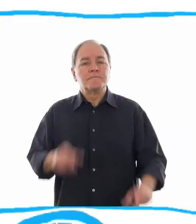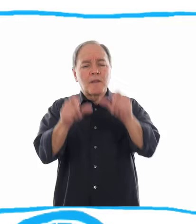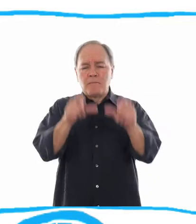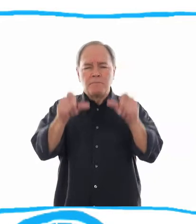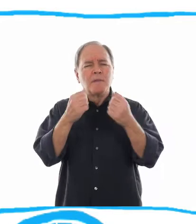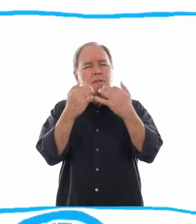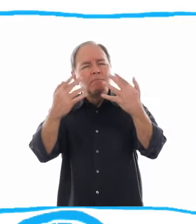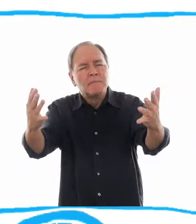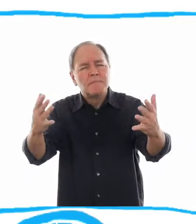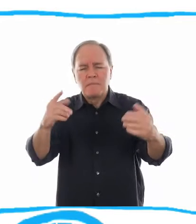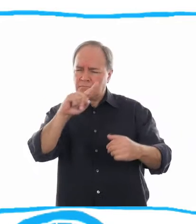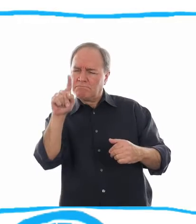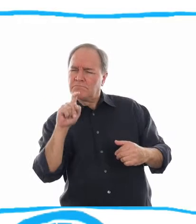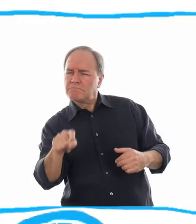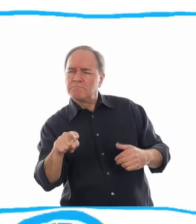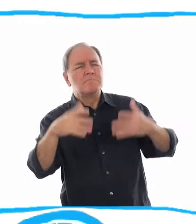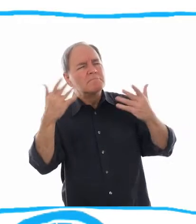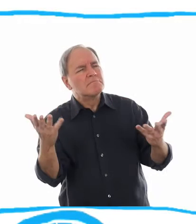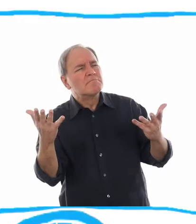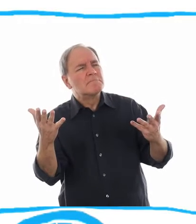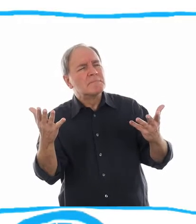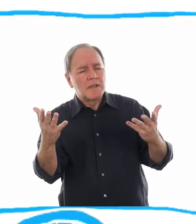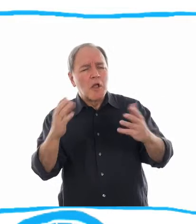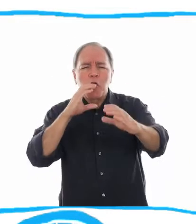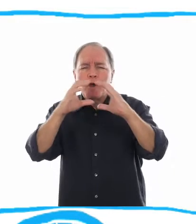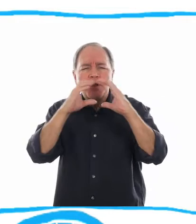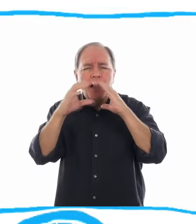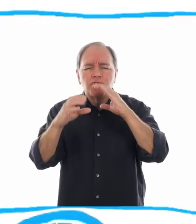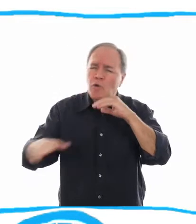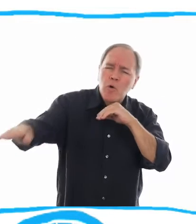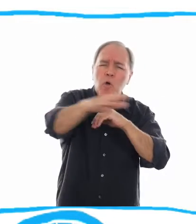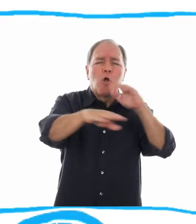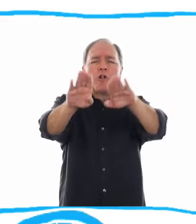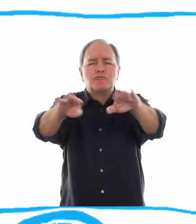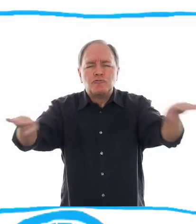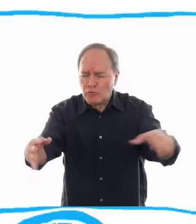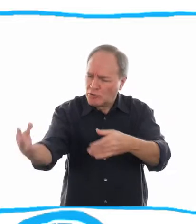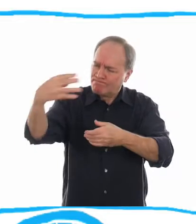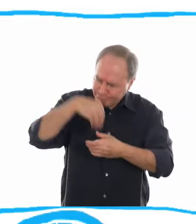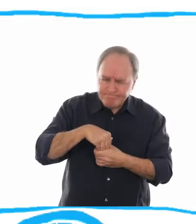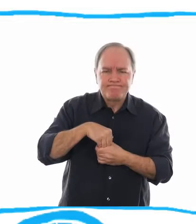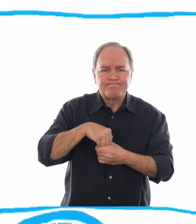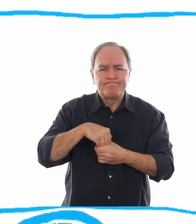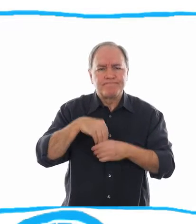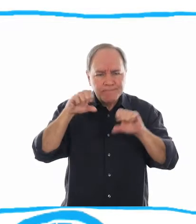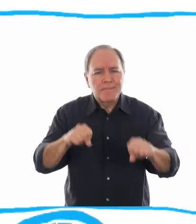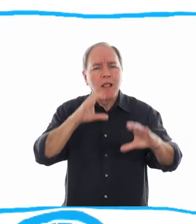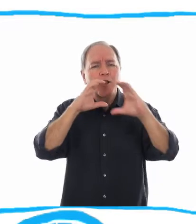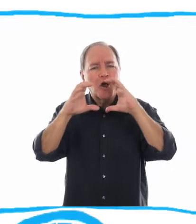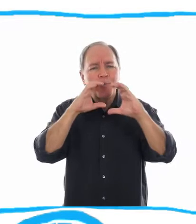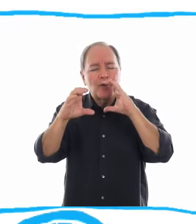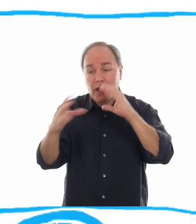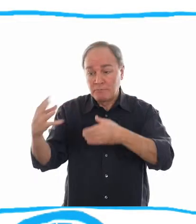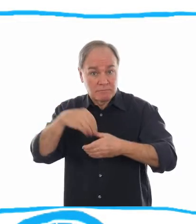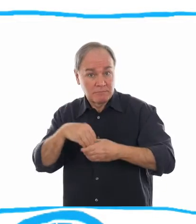Many people ask what is meant by meaningful inclusion of children in communication, including children who are